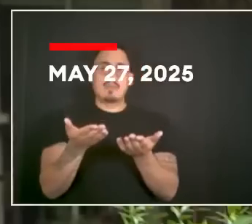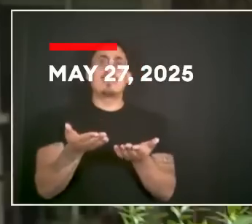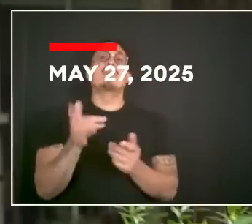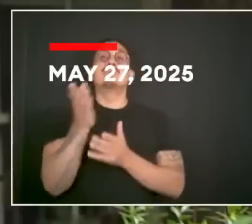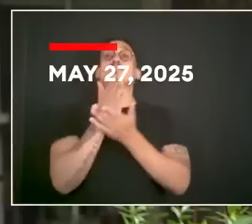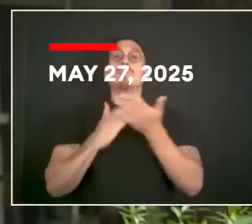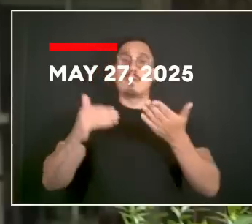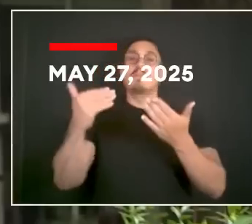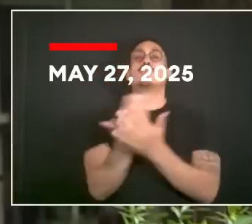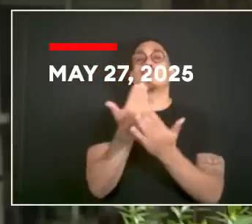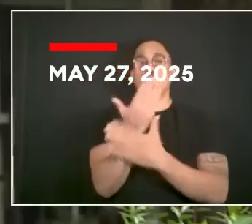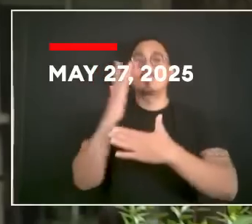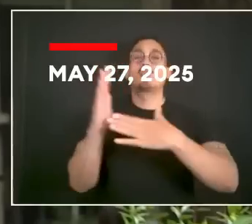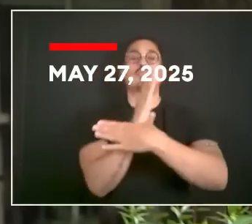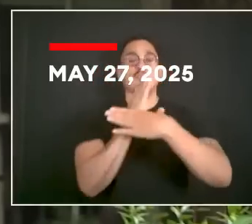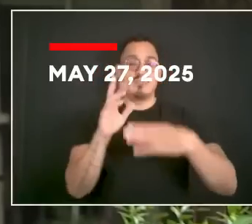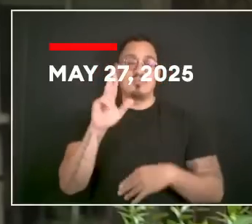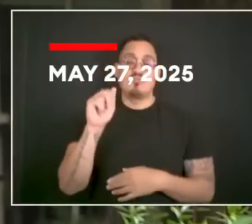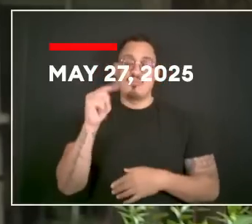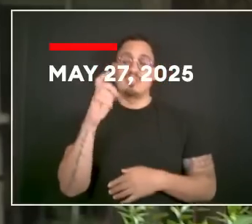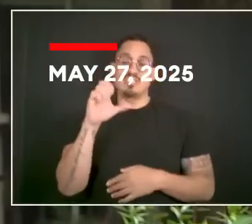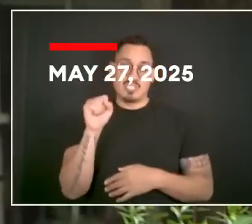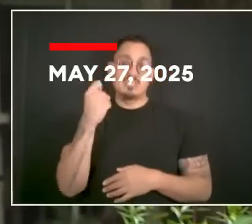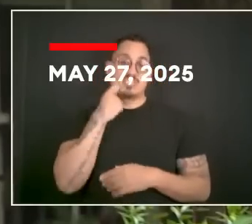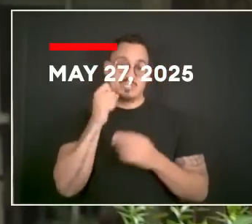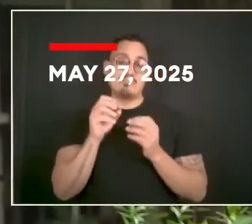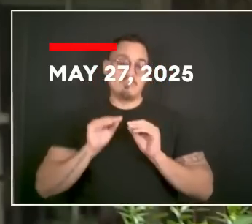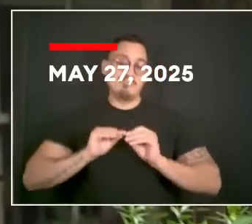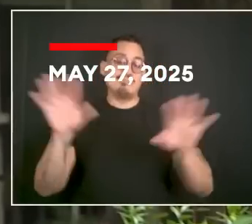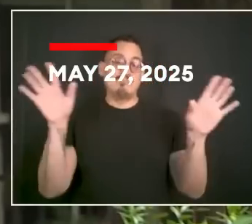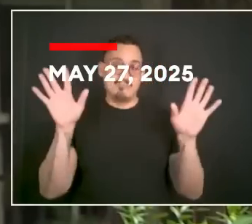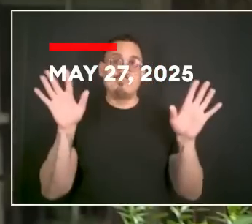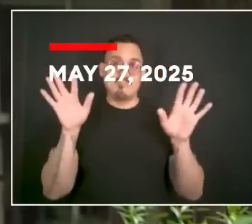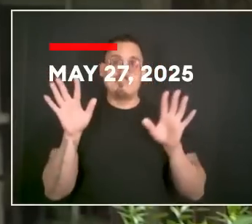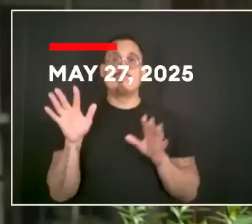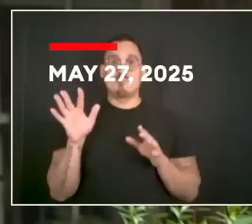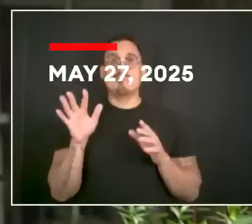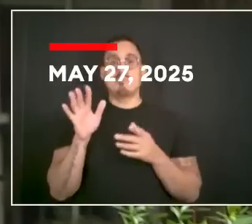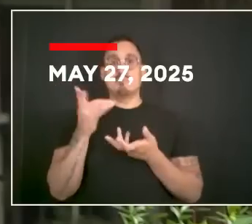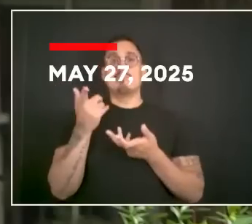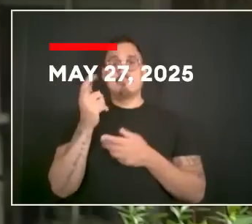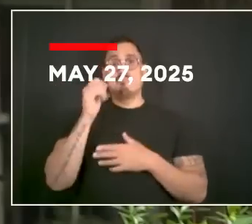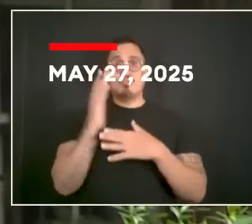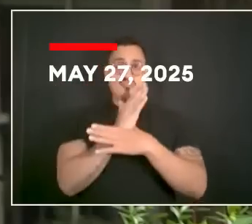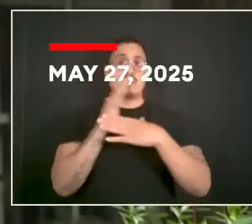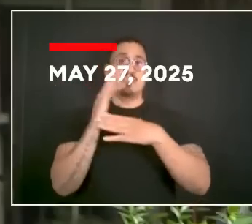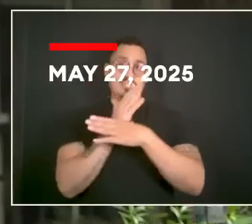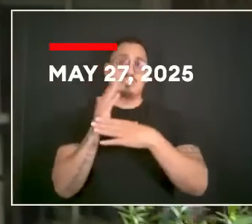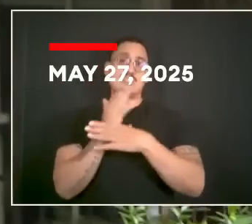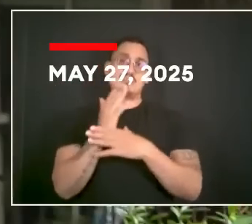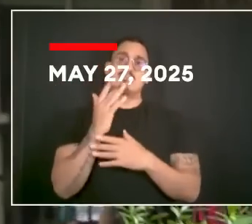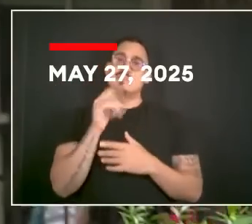independent board put out, was outside of the scope that we believe. New Yorkers are hurting. I've been clear on this, and every time